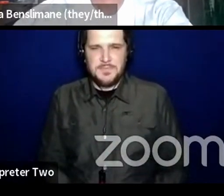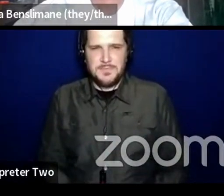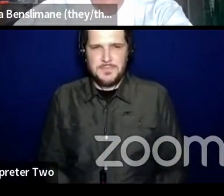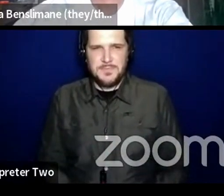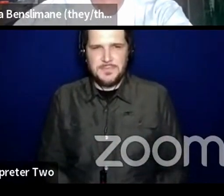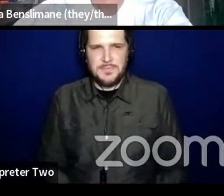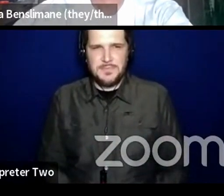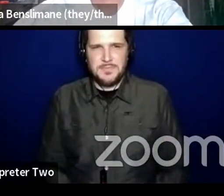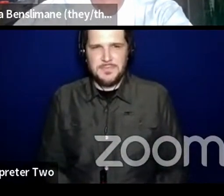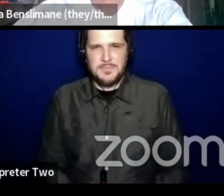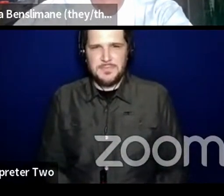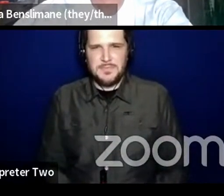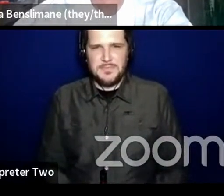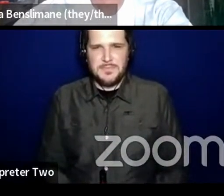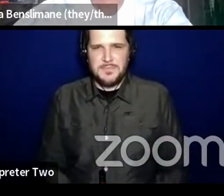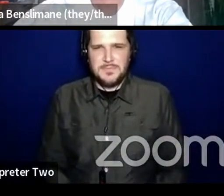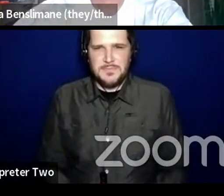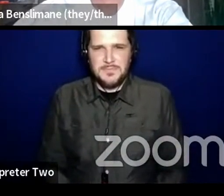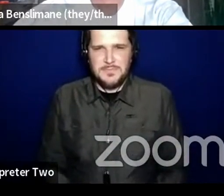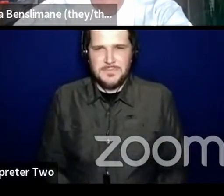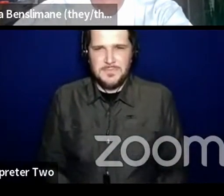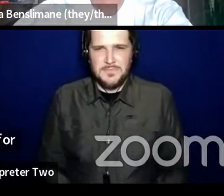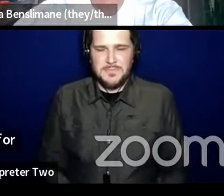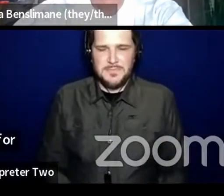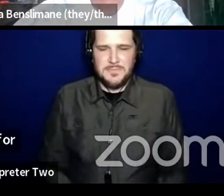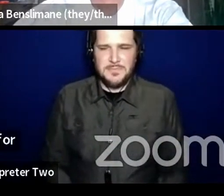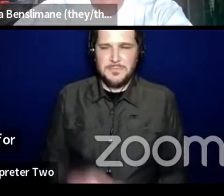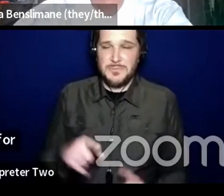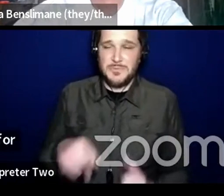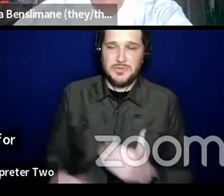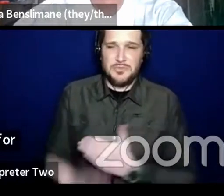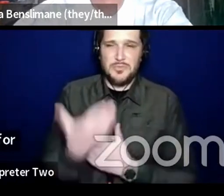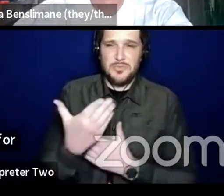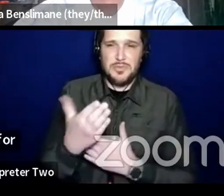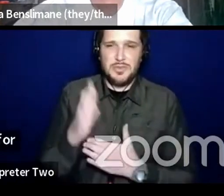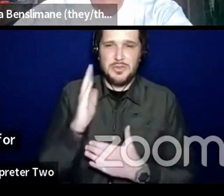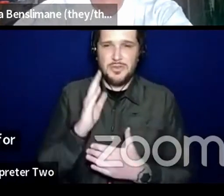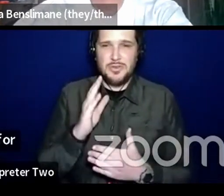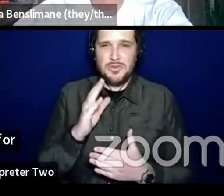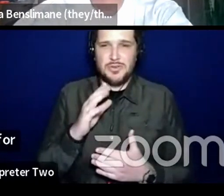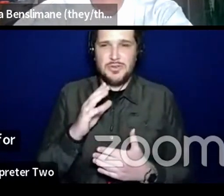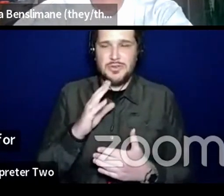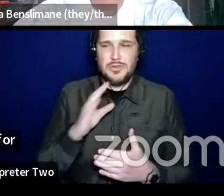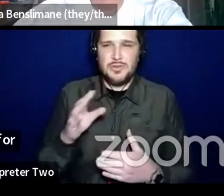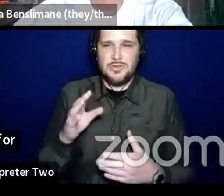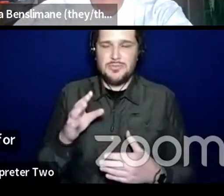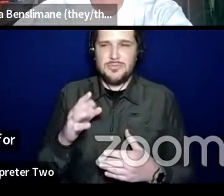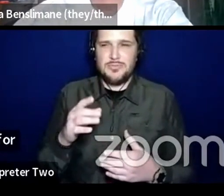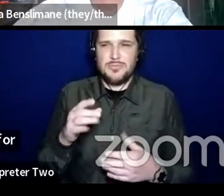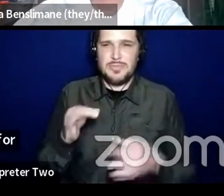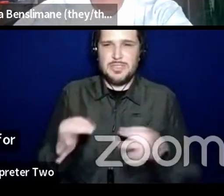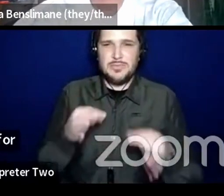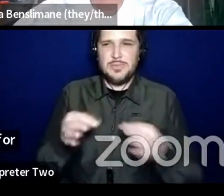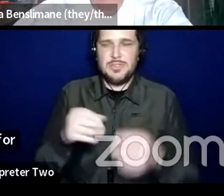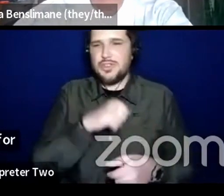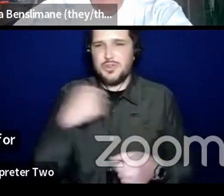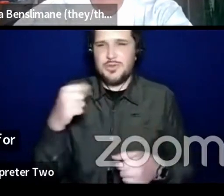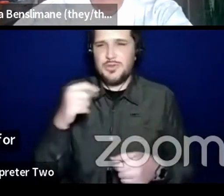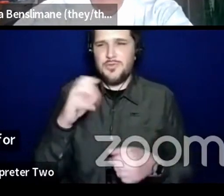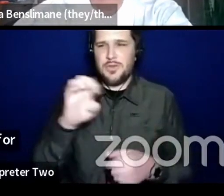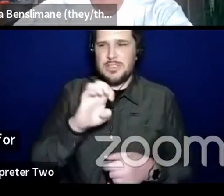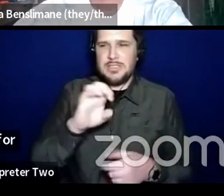All right, so just this morning, there was an inquiry into the suicides of 3 prisoners at the Central East